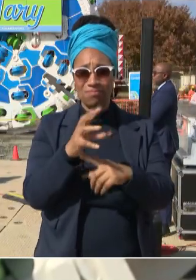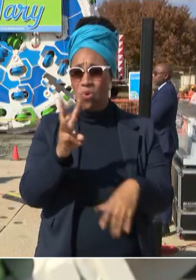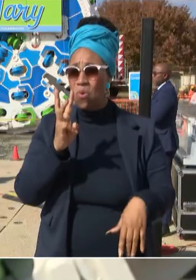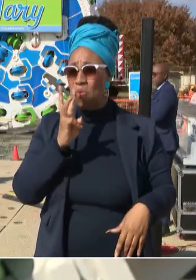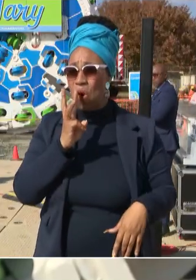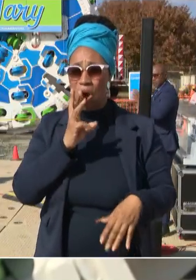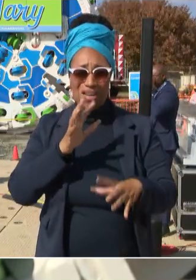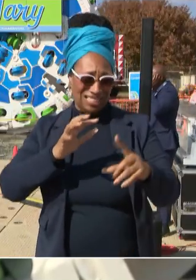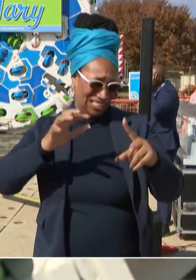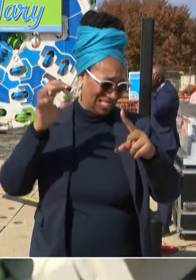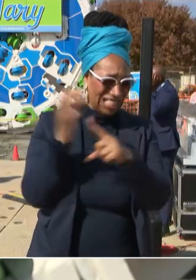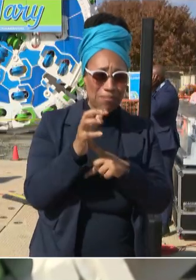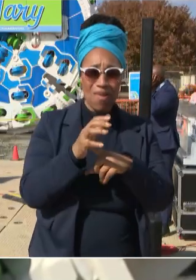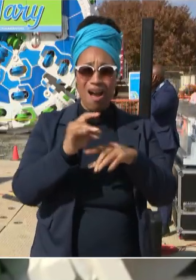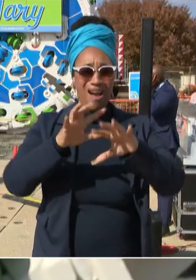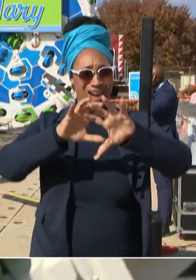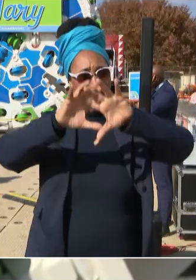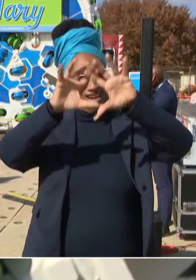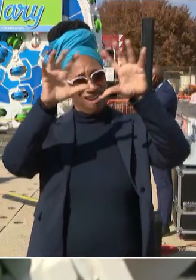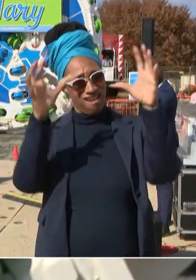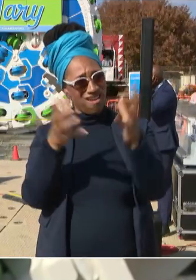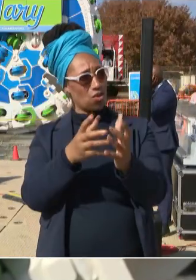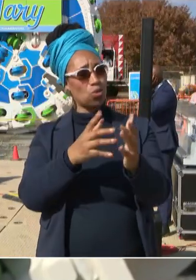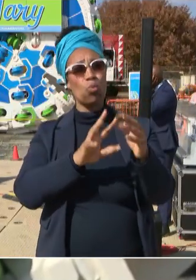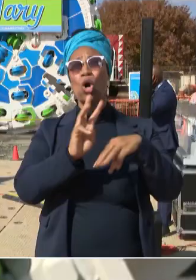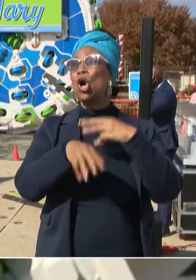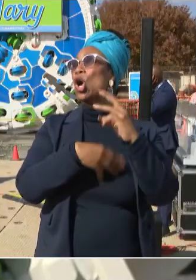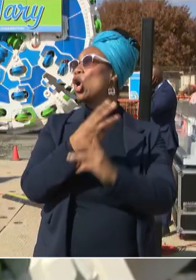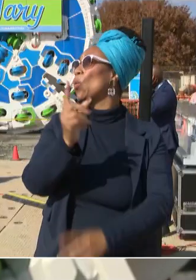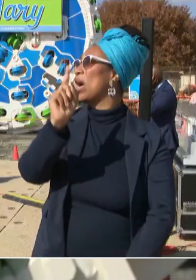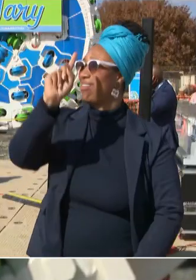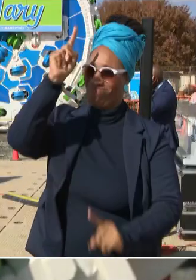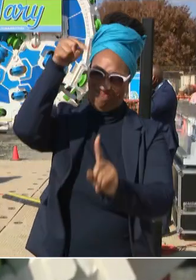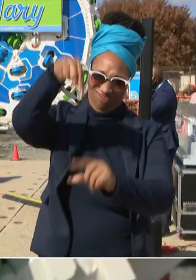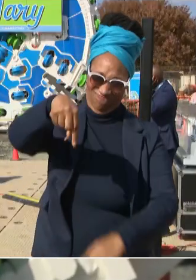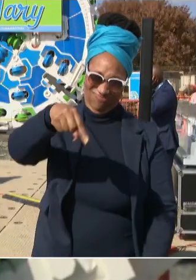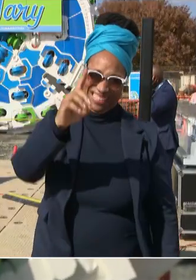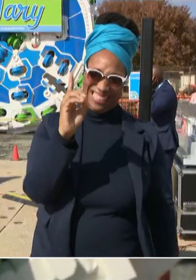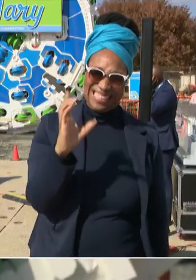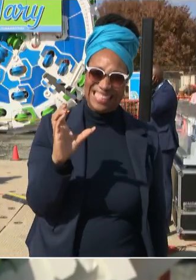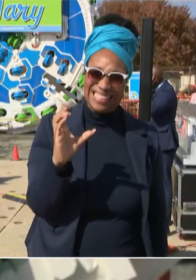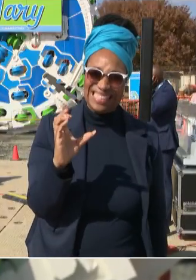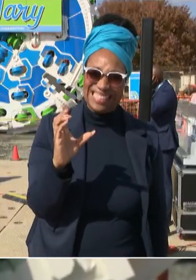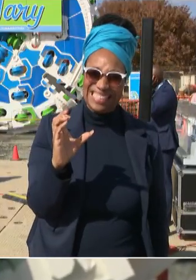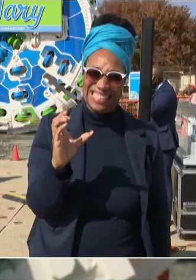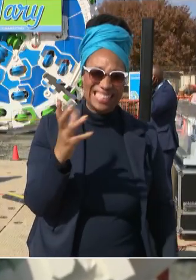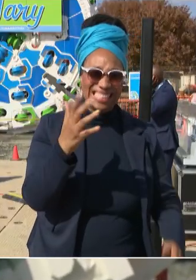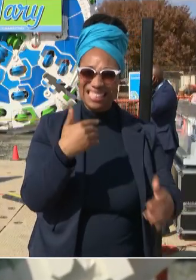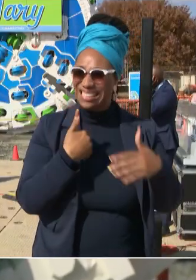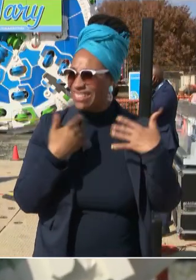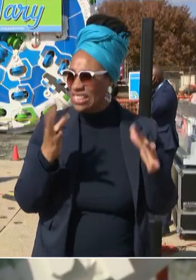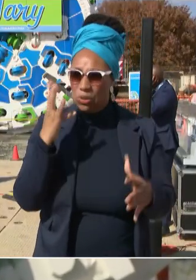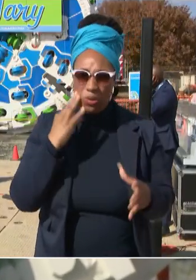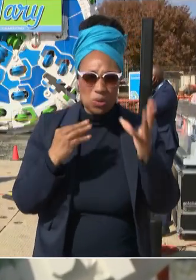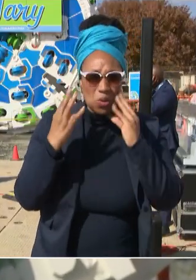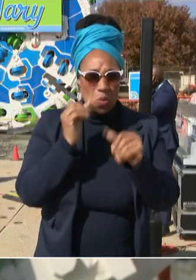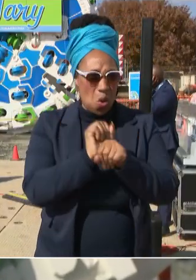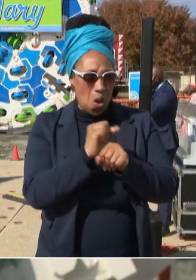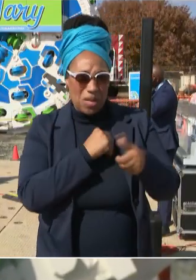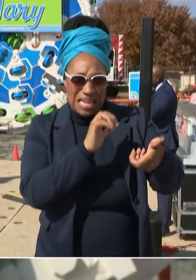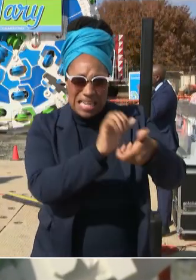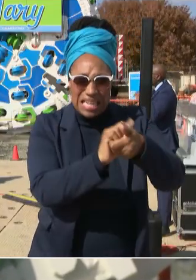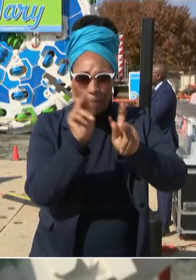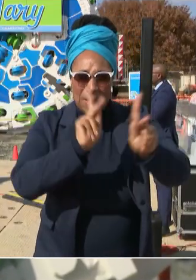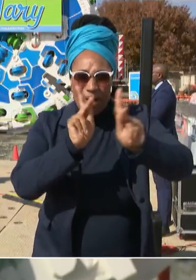is DC Water. I have had an opportunity to work with people. We have had an opportunity to travel and meet people from other water